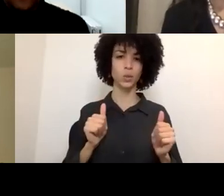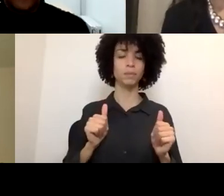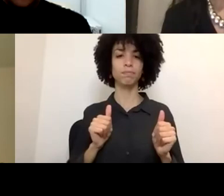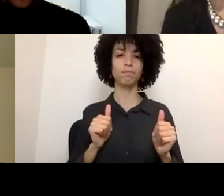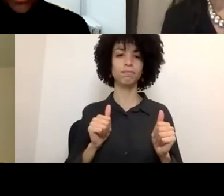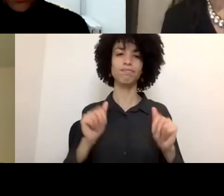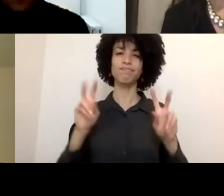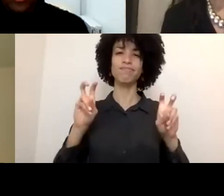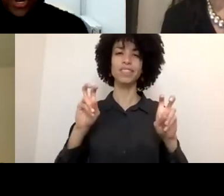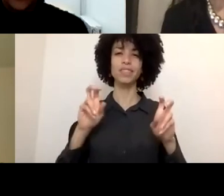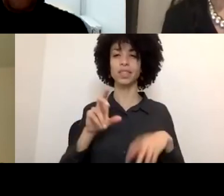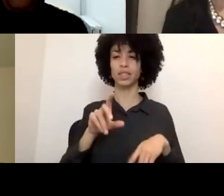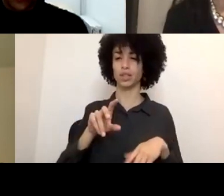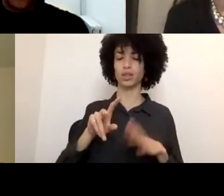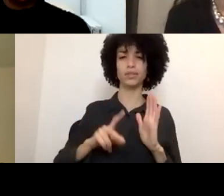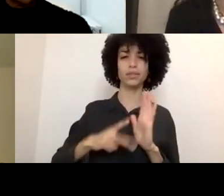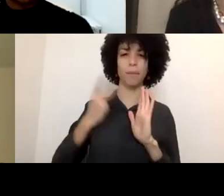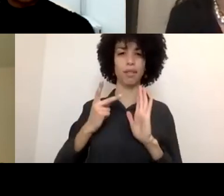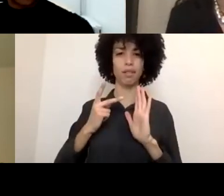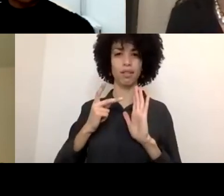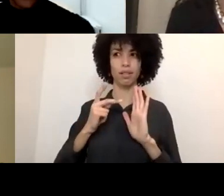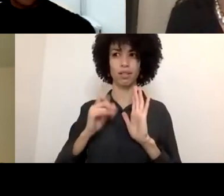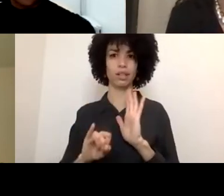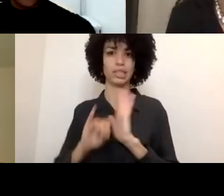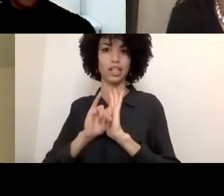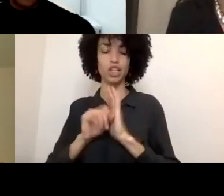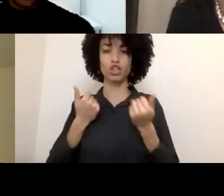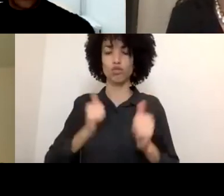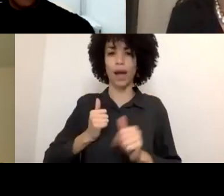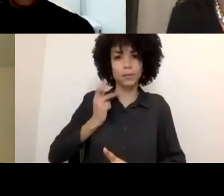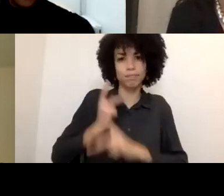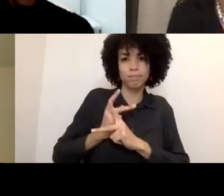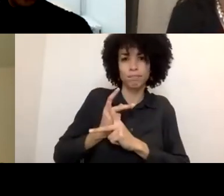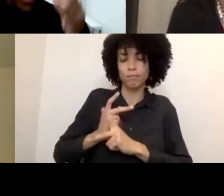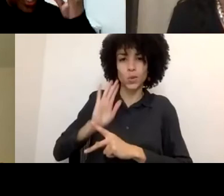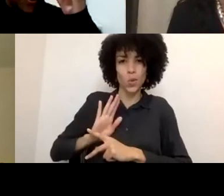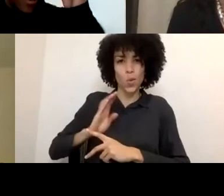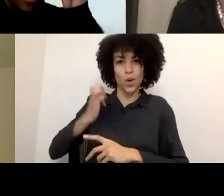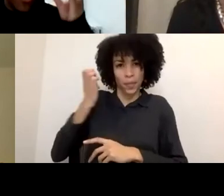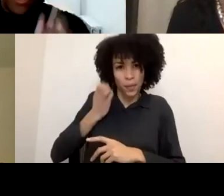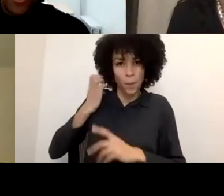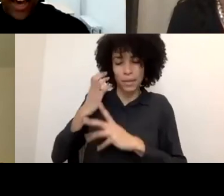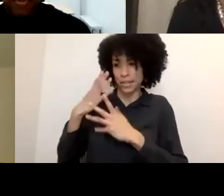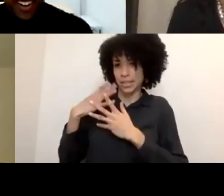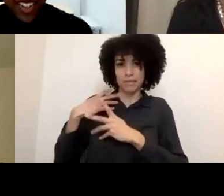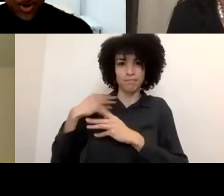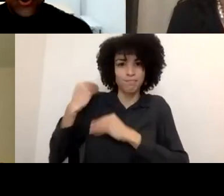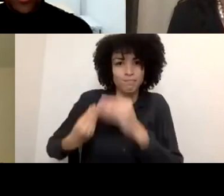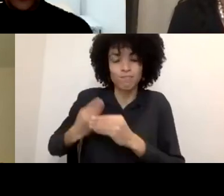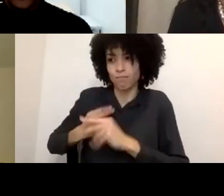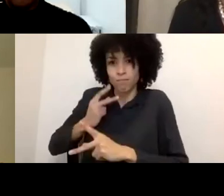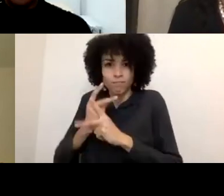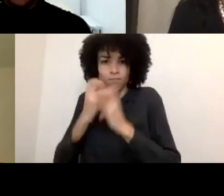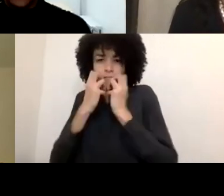now is more of like a dualism, where you're kind of trying to sort of preserve your heritage and really, acknowledge and value that, but also,